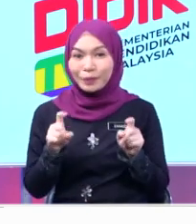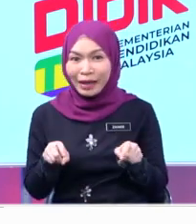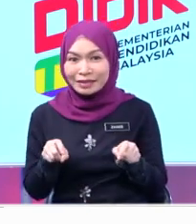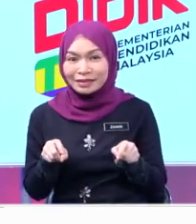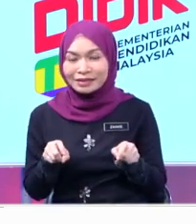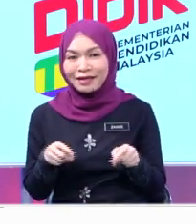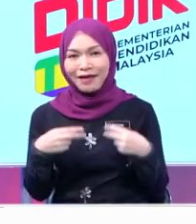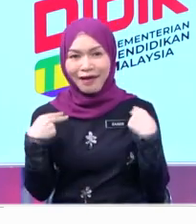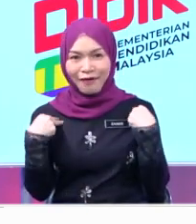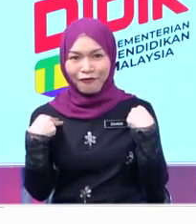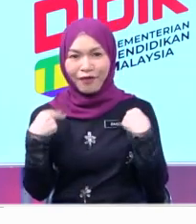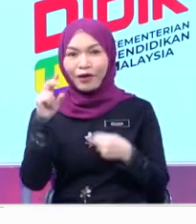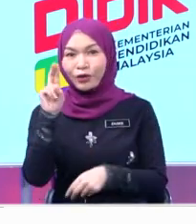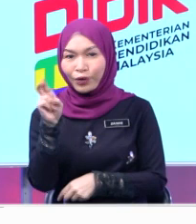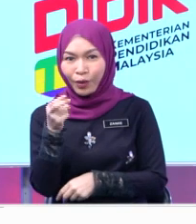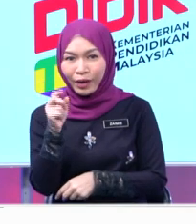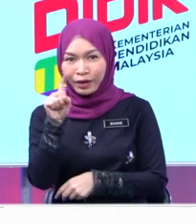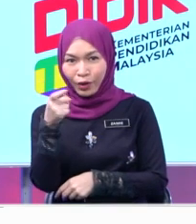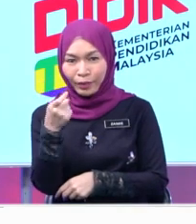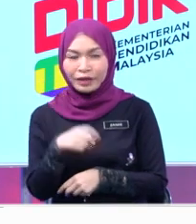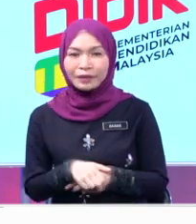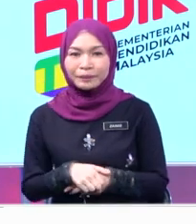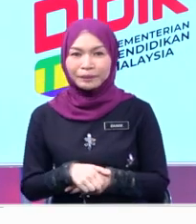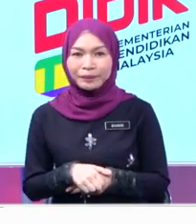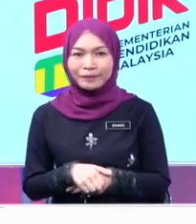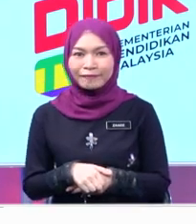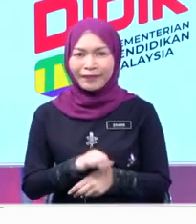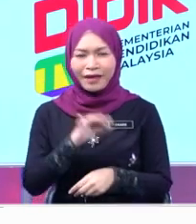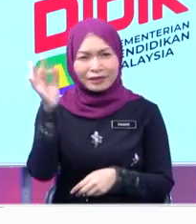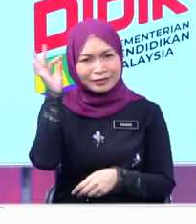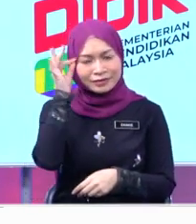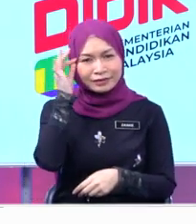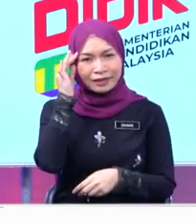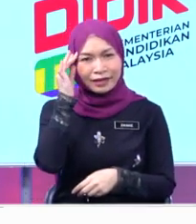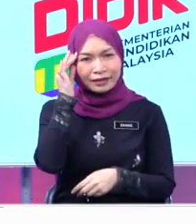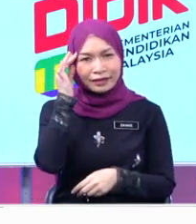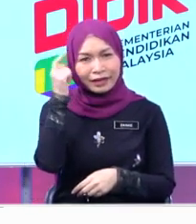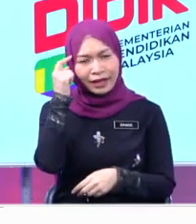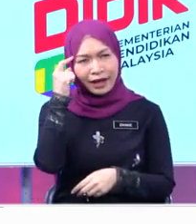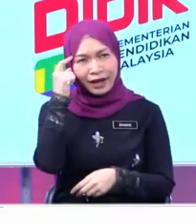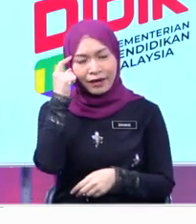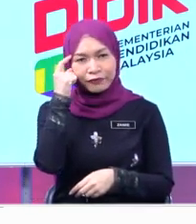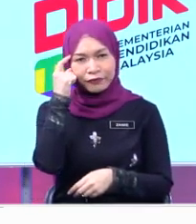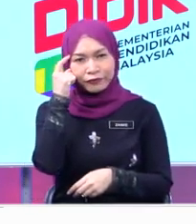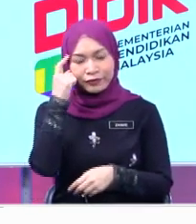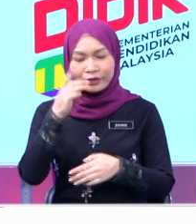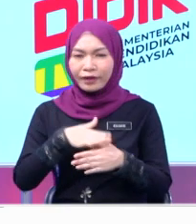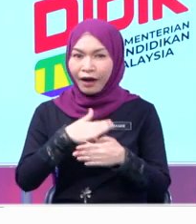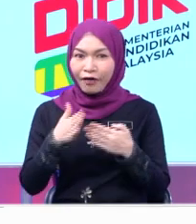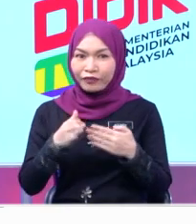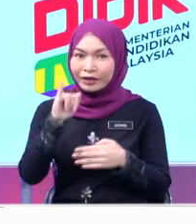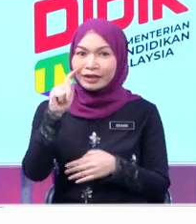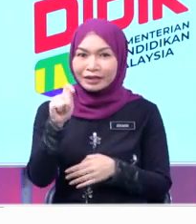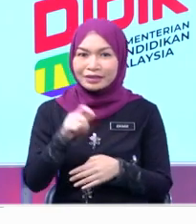do you think? Now I'm asking you. Come and eat. I think after eat. Yes, Yeah. come and eat. Because this is a message